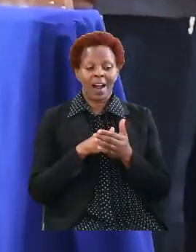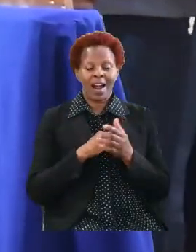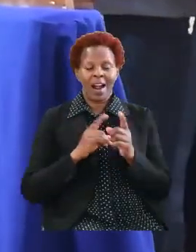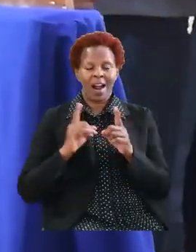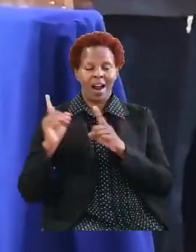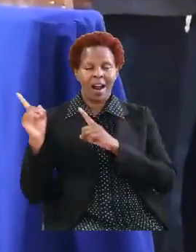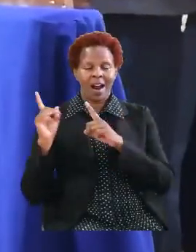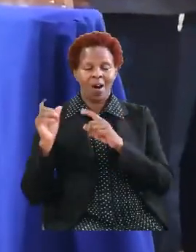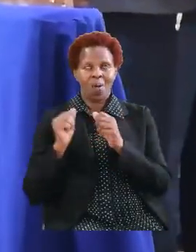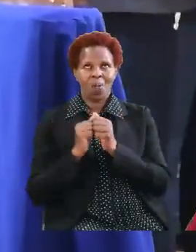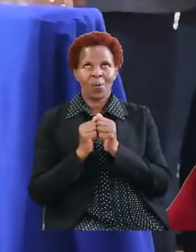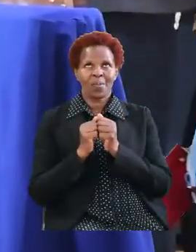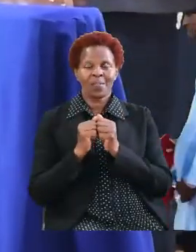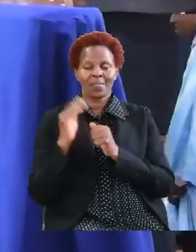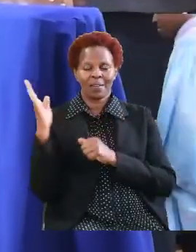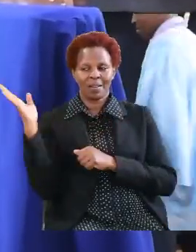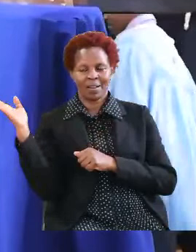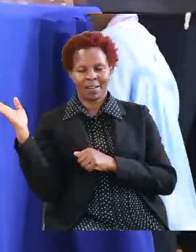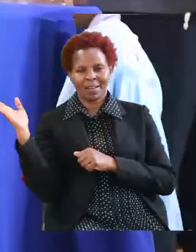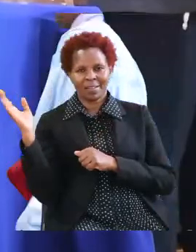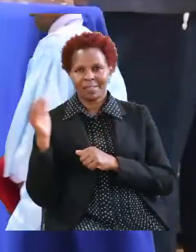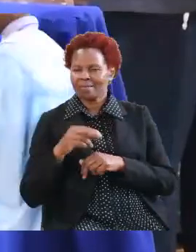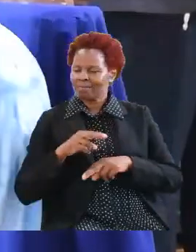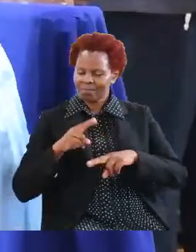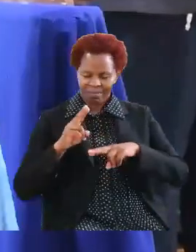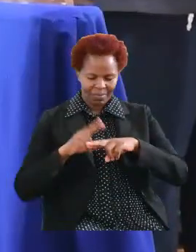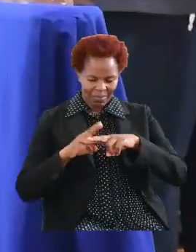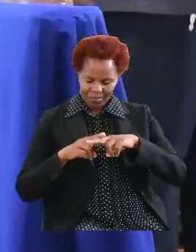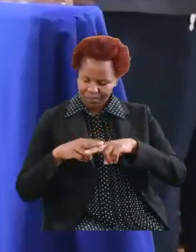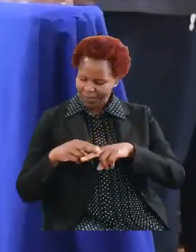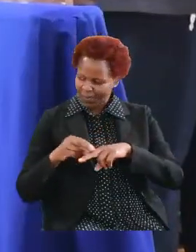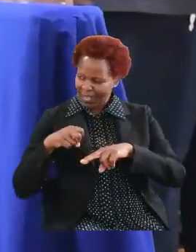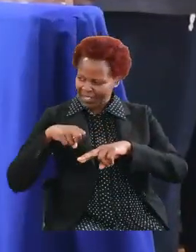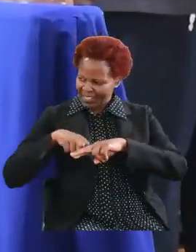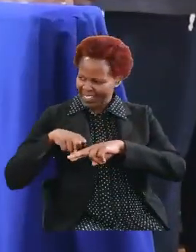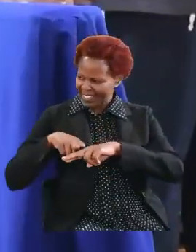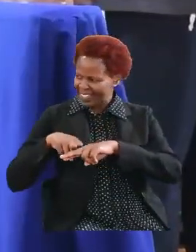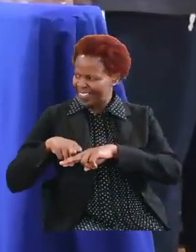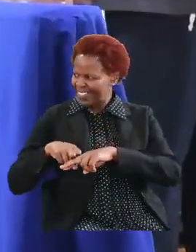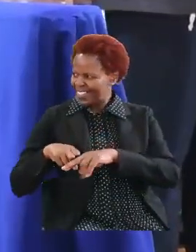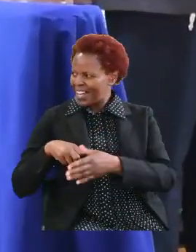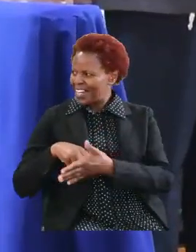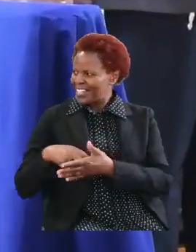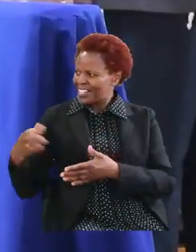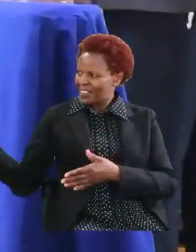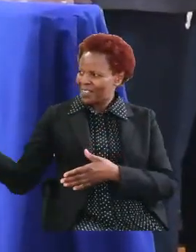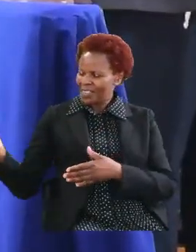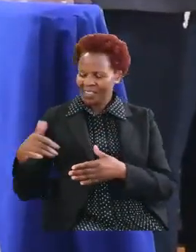she has already started. It's okay, just bring it. Thank you. So just pray for her.